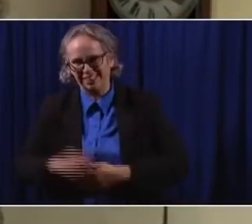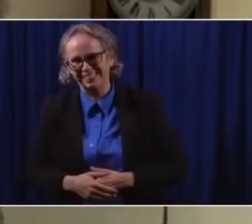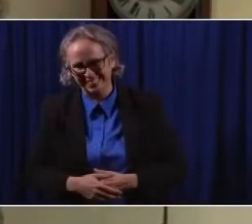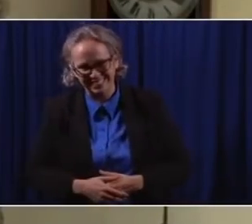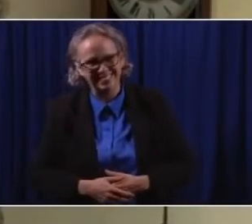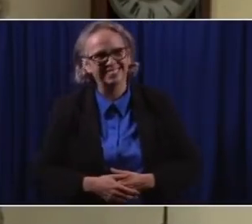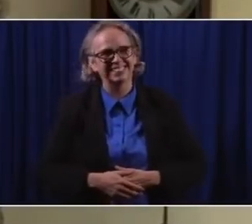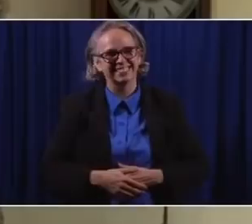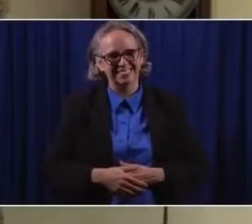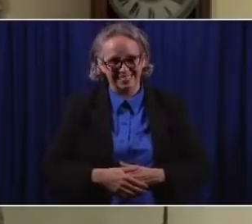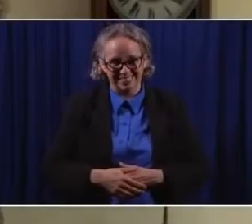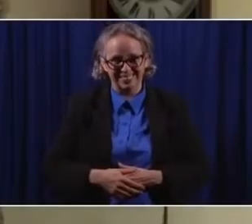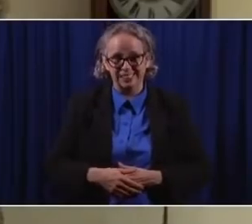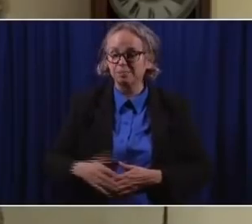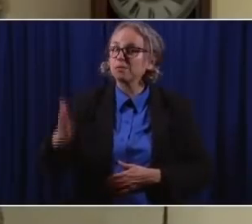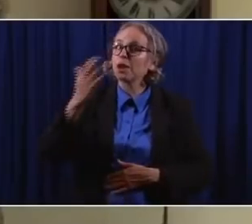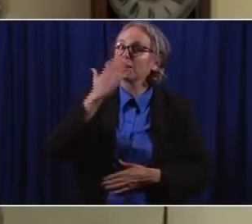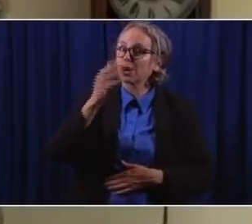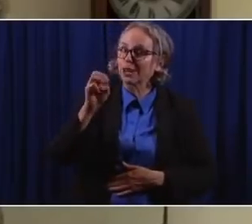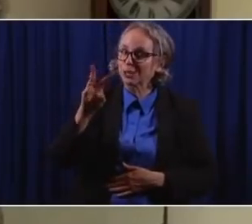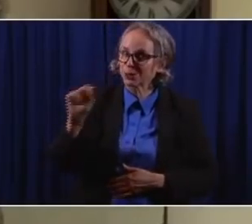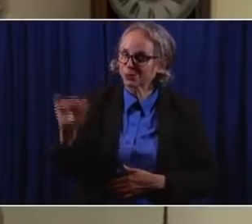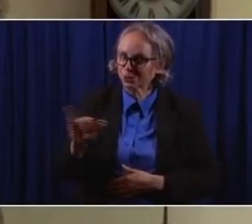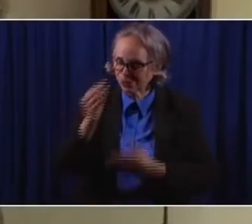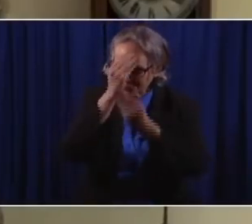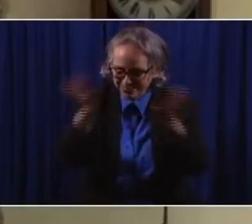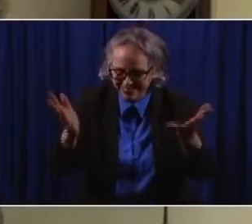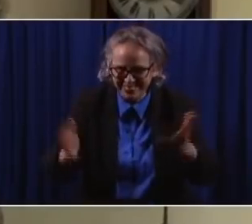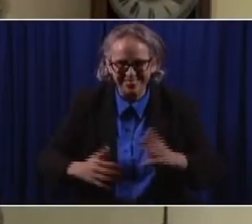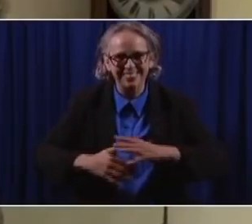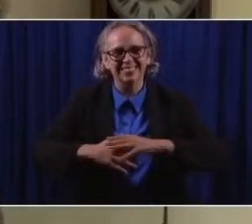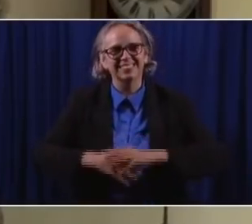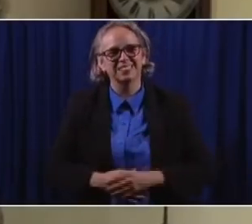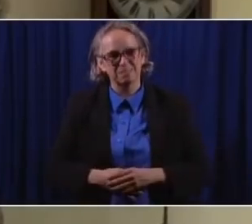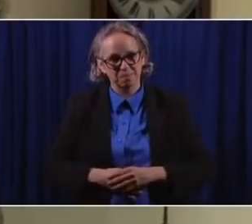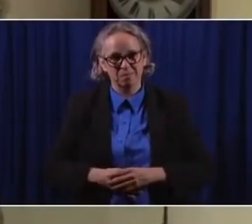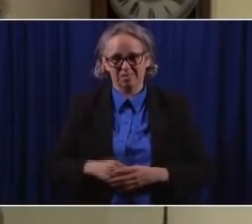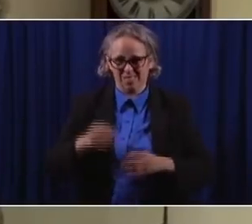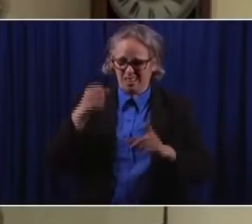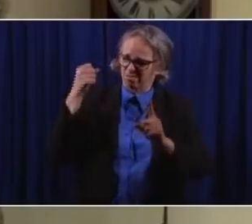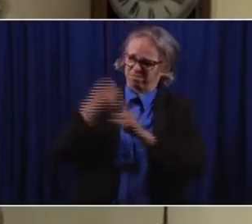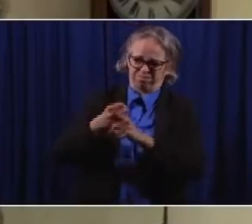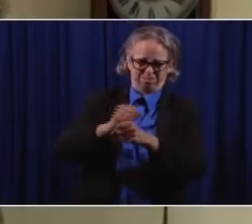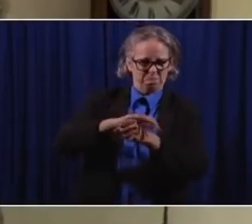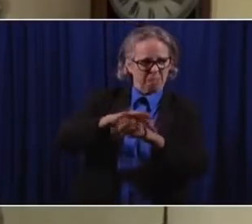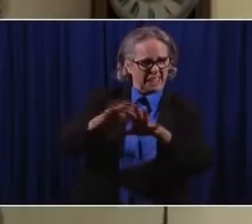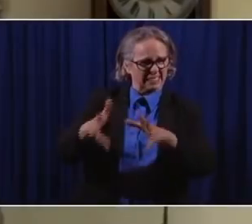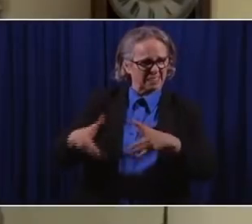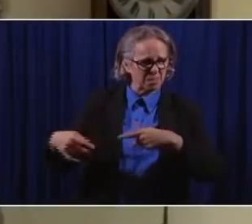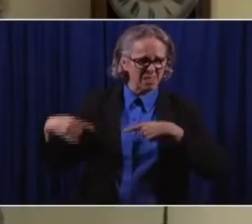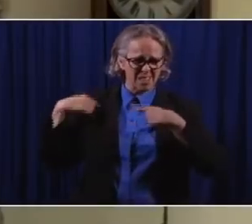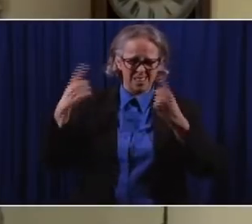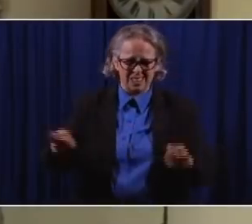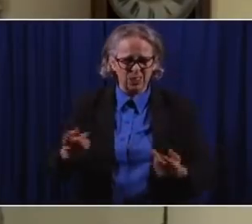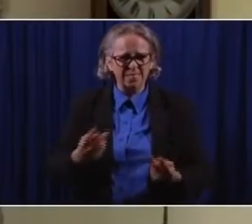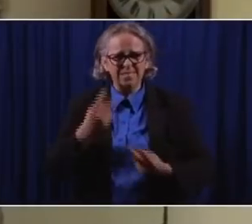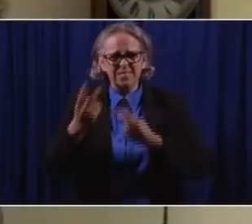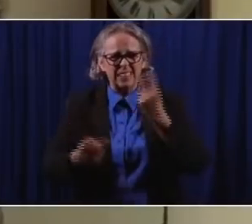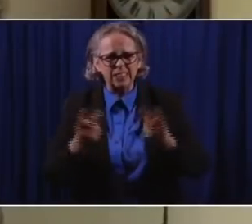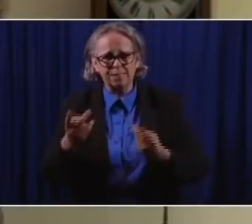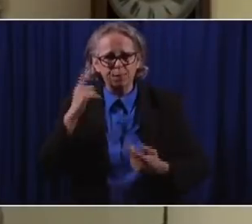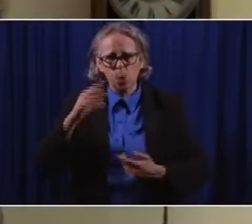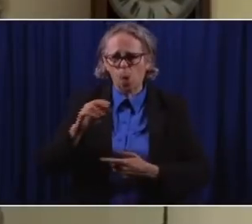disabilities. During the pandemic, we've had limited visitation at the intermediate care facilities for our